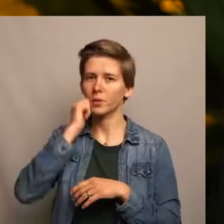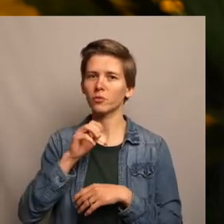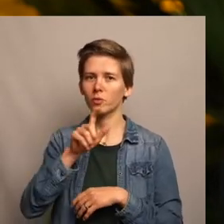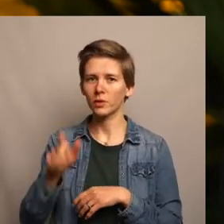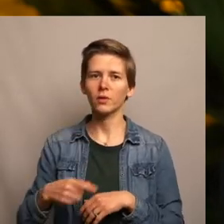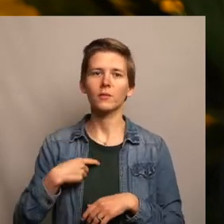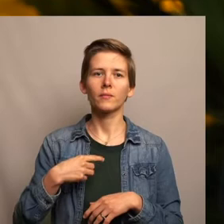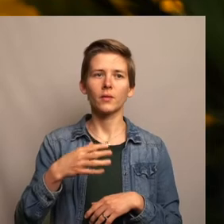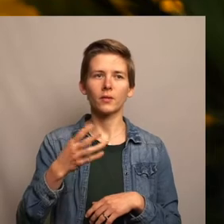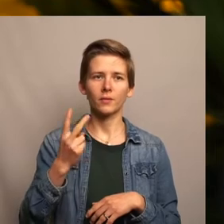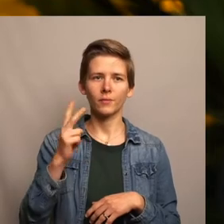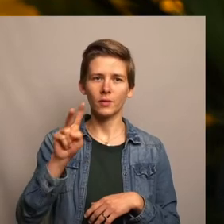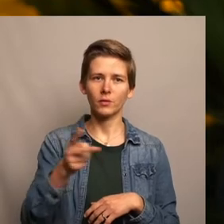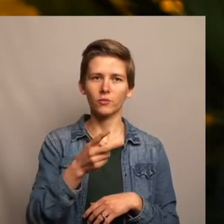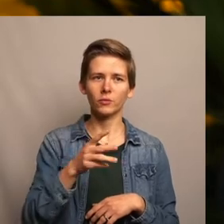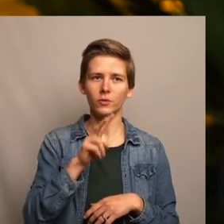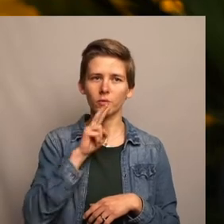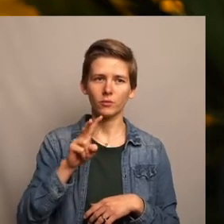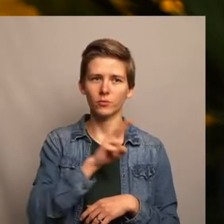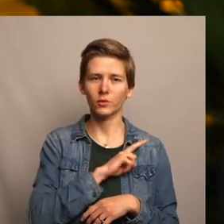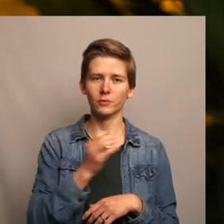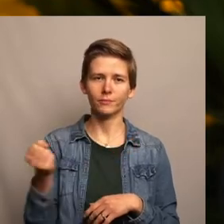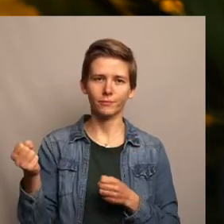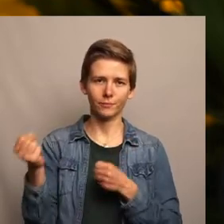a model and scientific researcher.